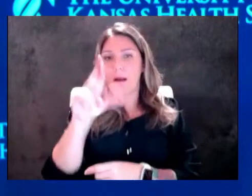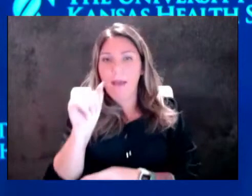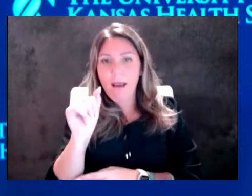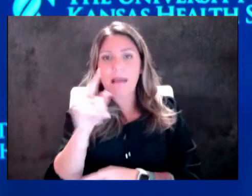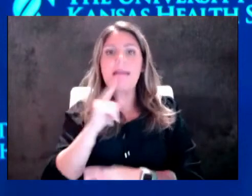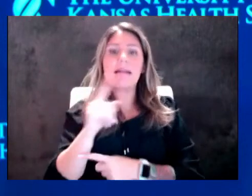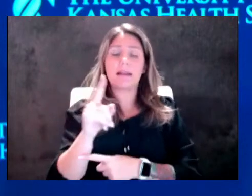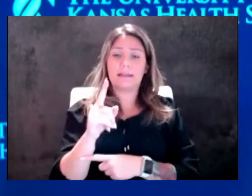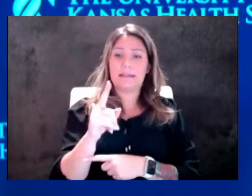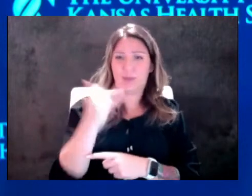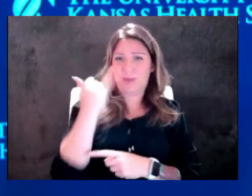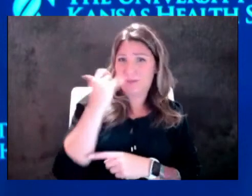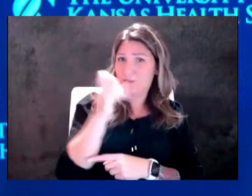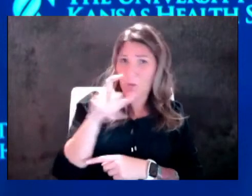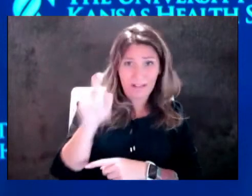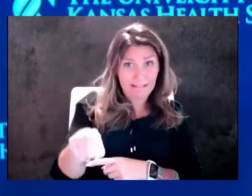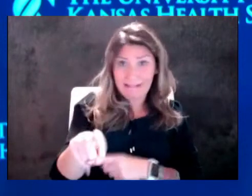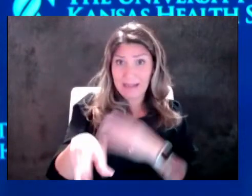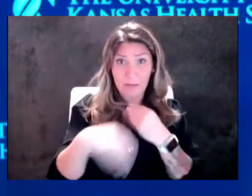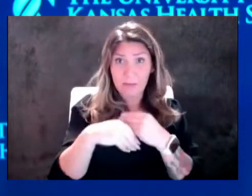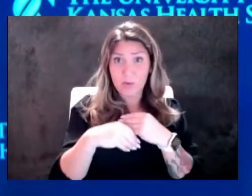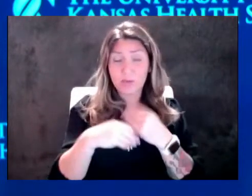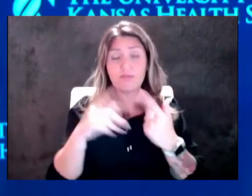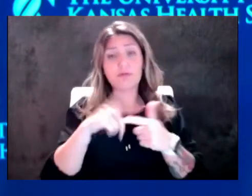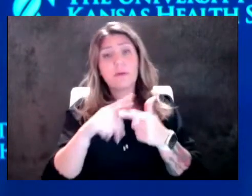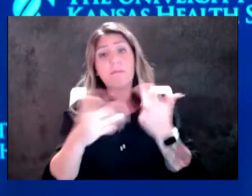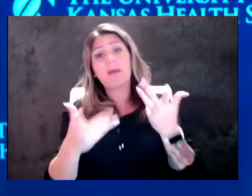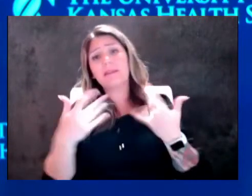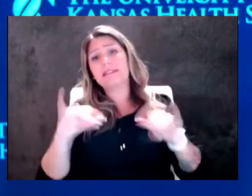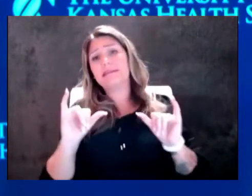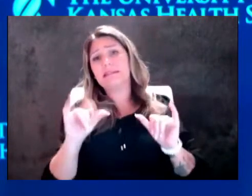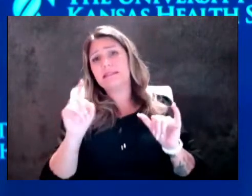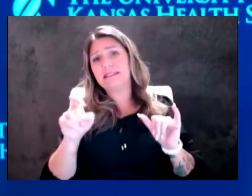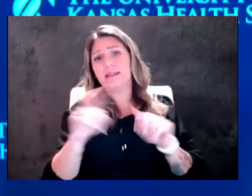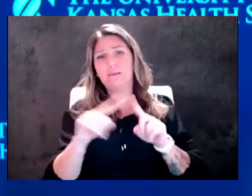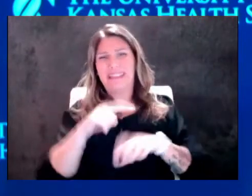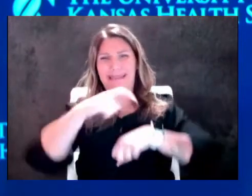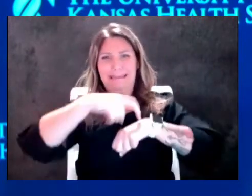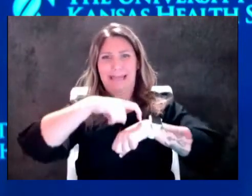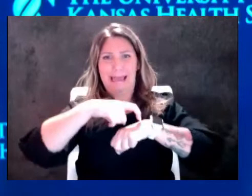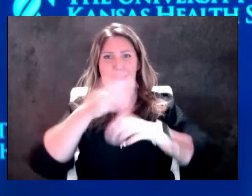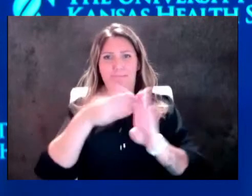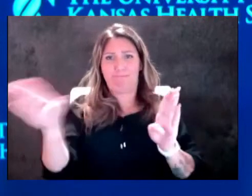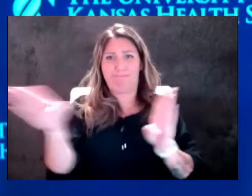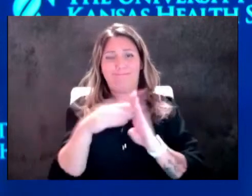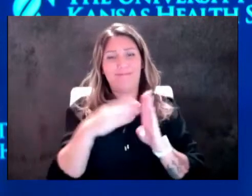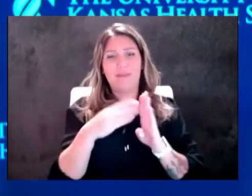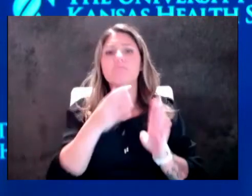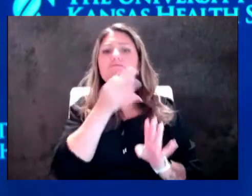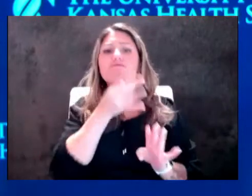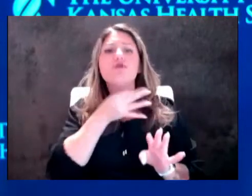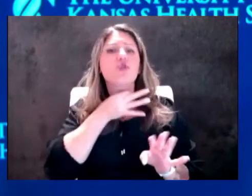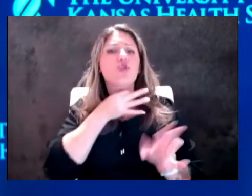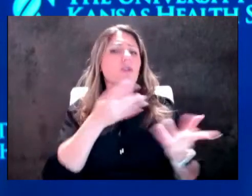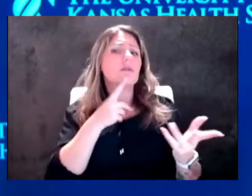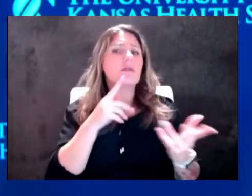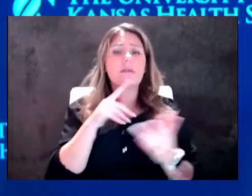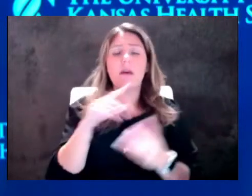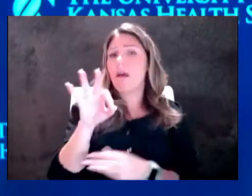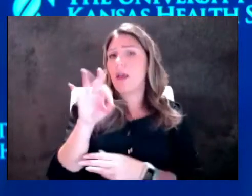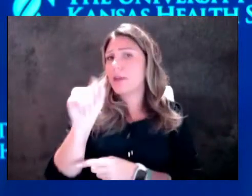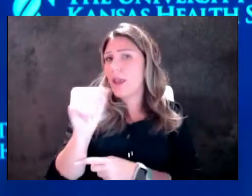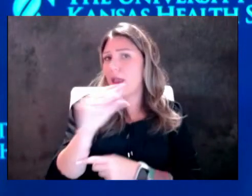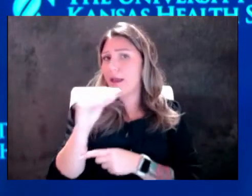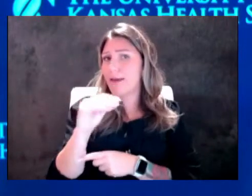need a booster then, I think you may still need one, but I just don't know the timing of it. So I'm curious to see what the FDA Advisory Committee and the CDC Advisory Committee